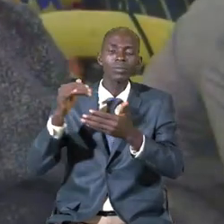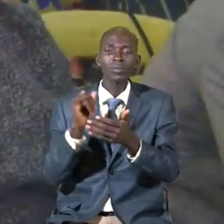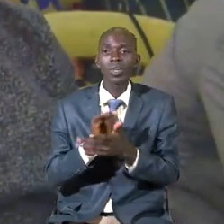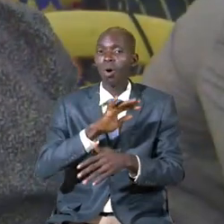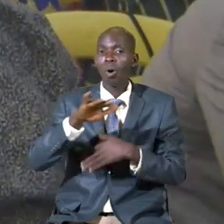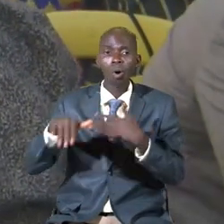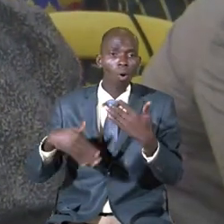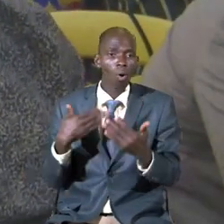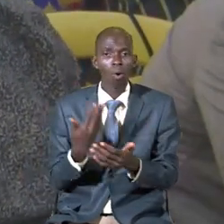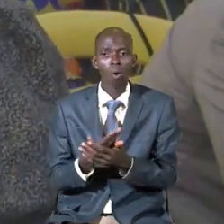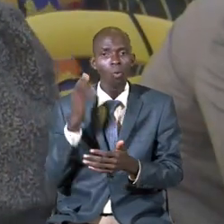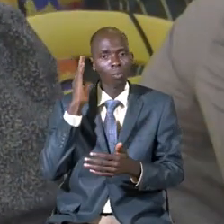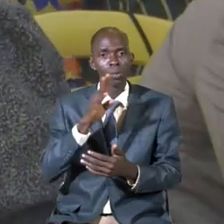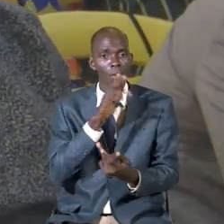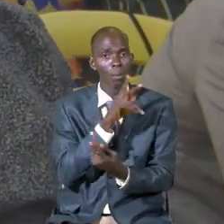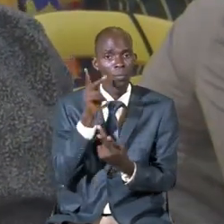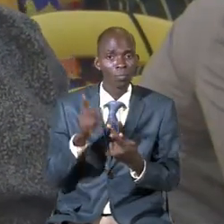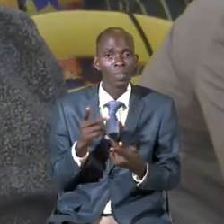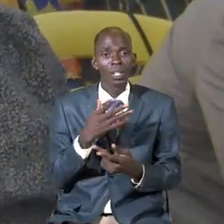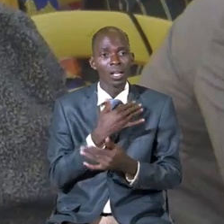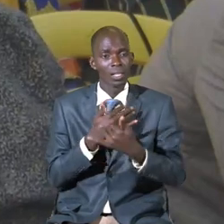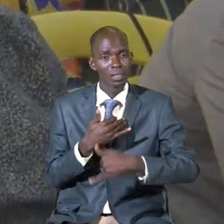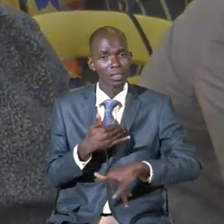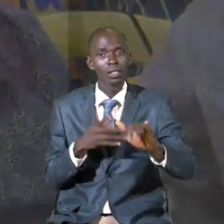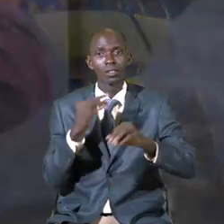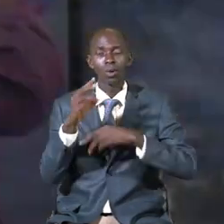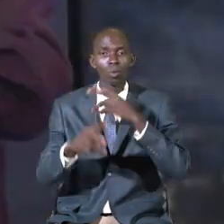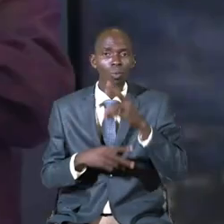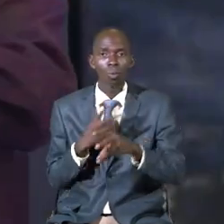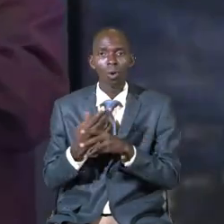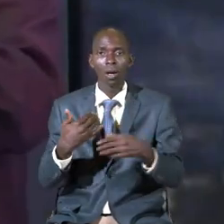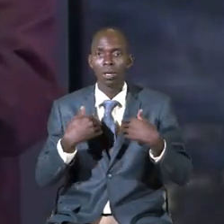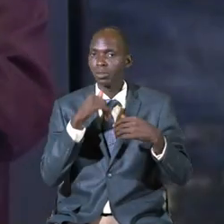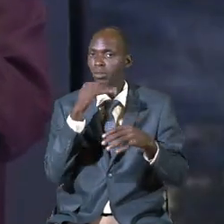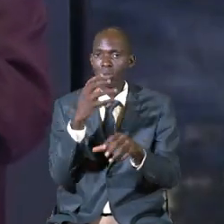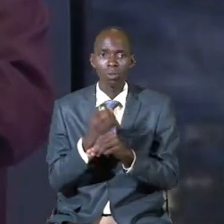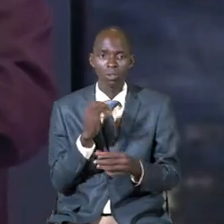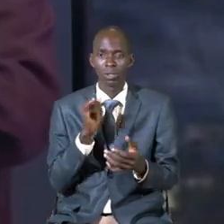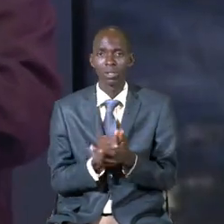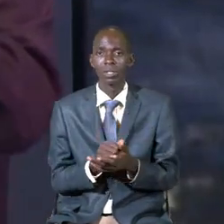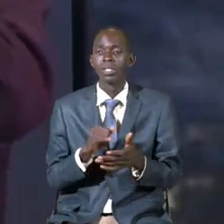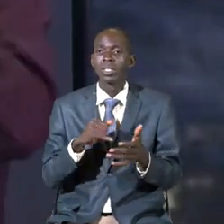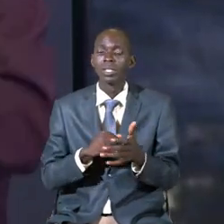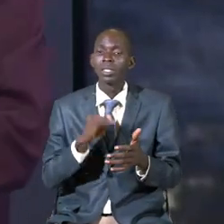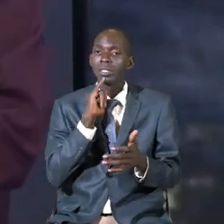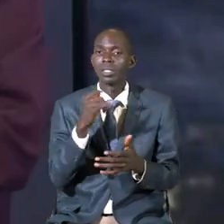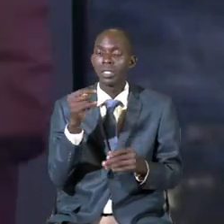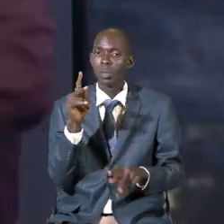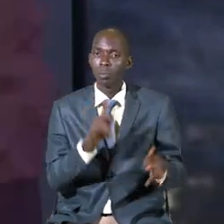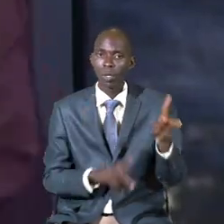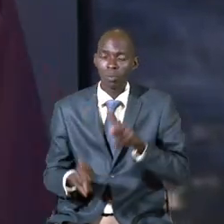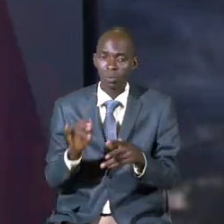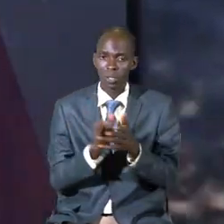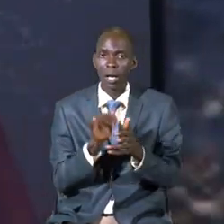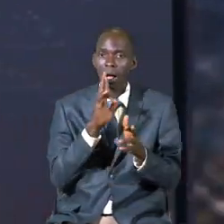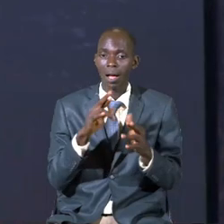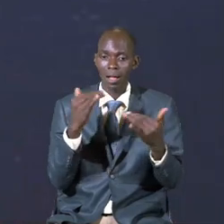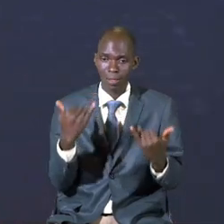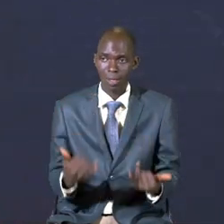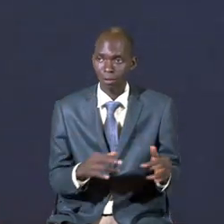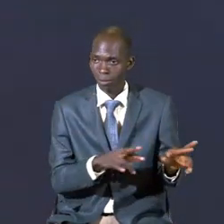and yet the world has not got that is the people that are now ready with impact that will